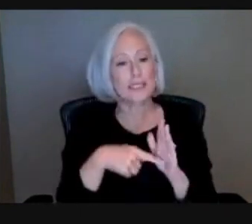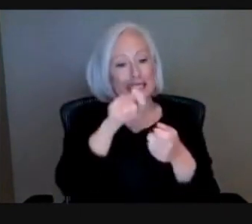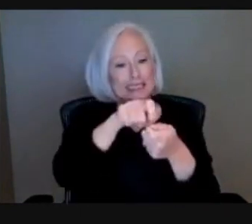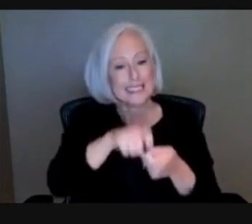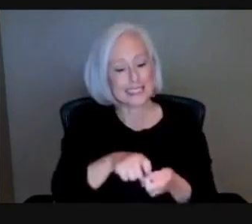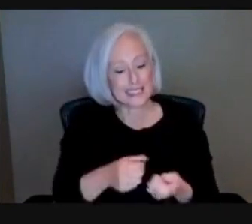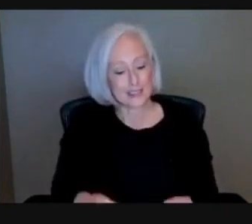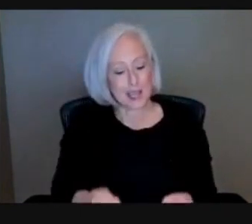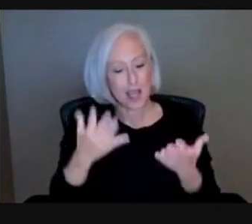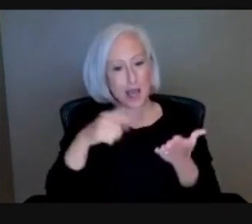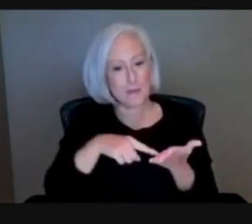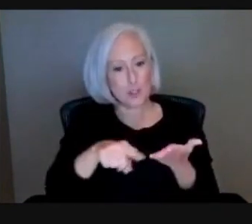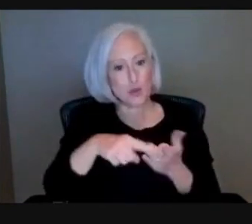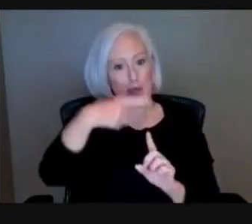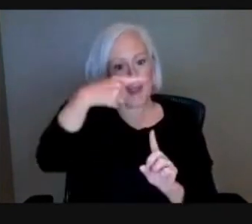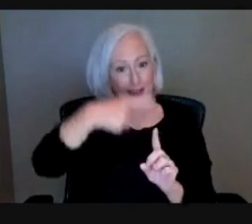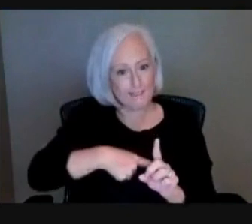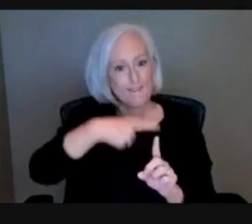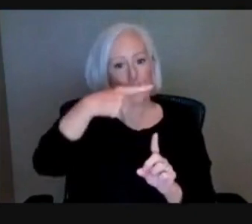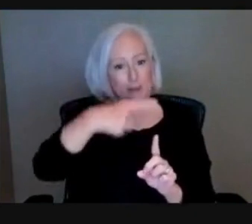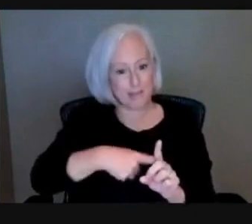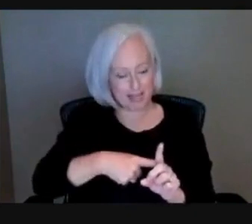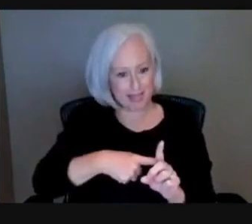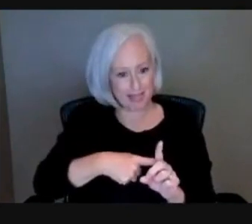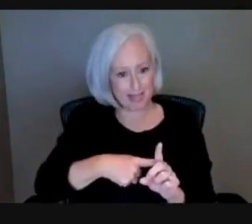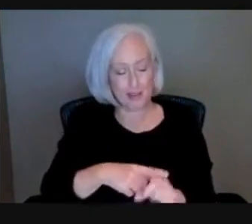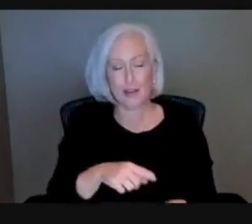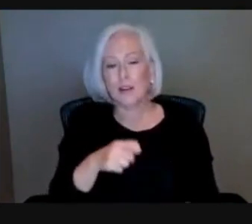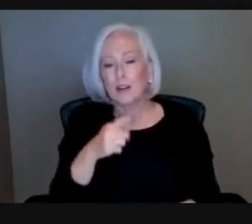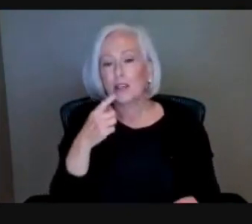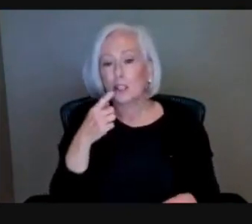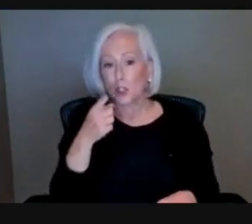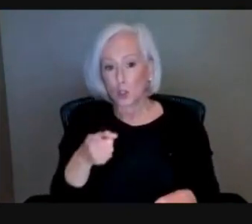month for your home. If you notice here, there are